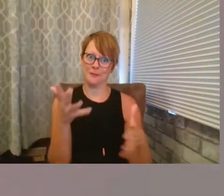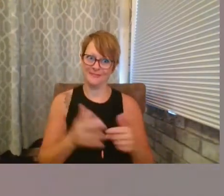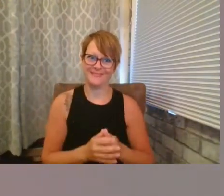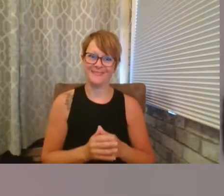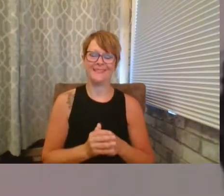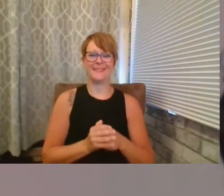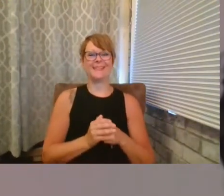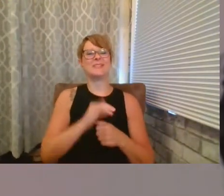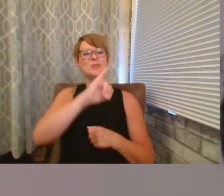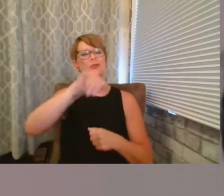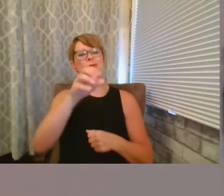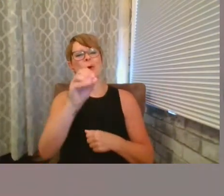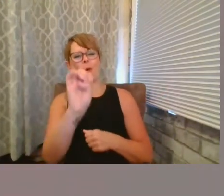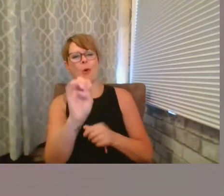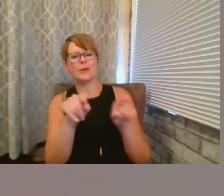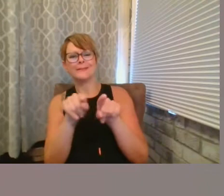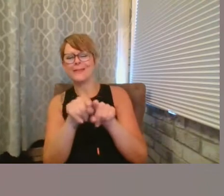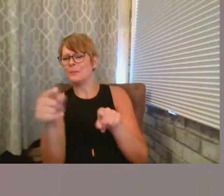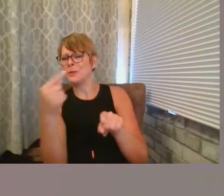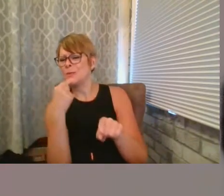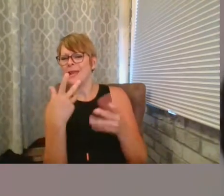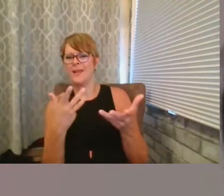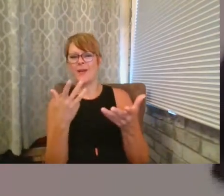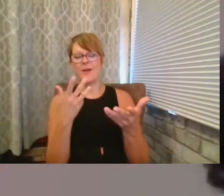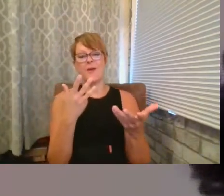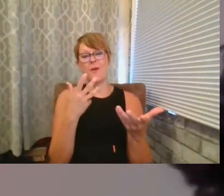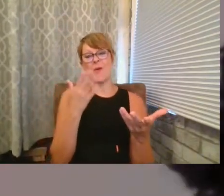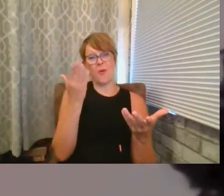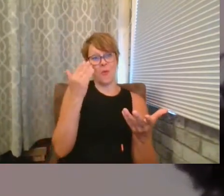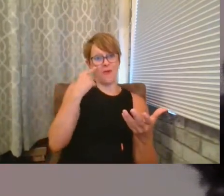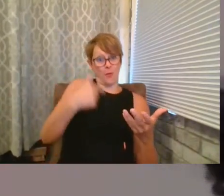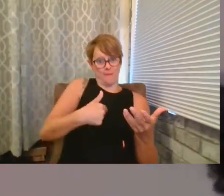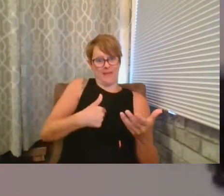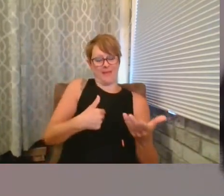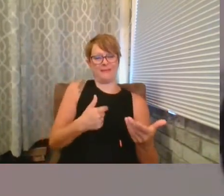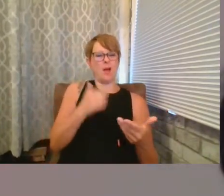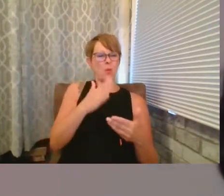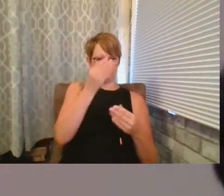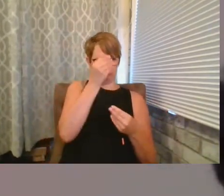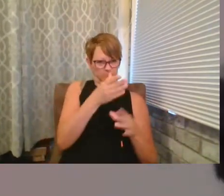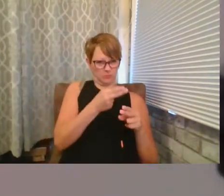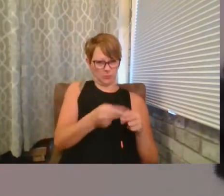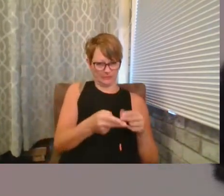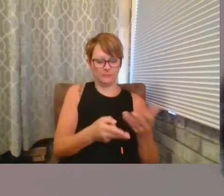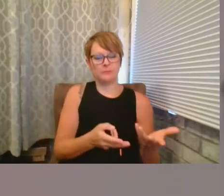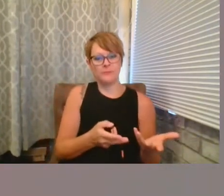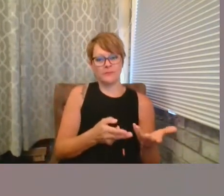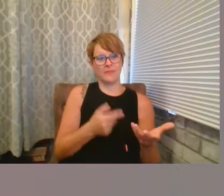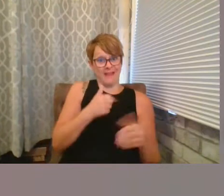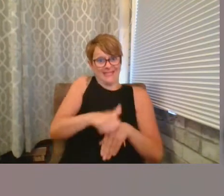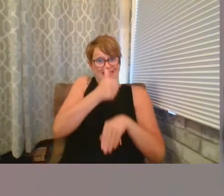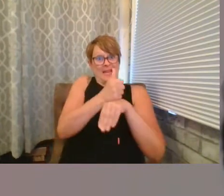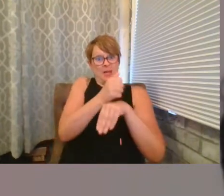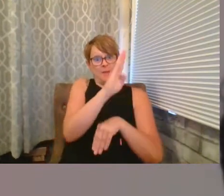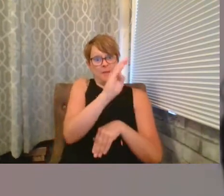time, why I thought for me, again, I'll share quickly, as a founder of Bollywood Jig, to me,